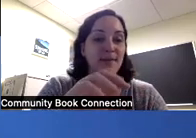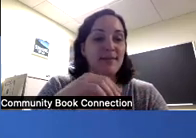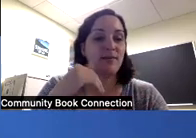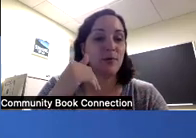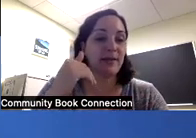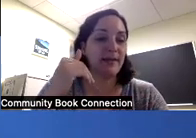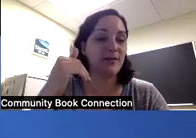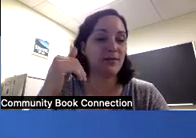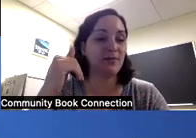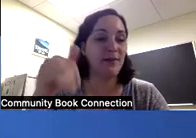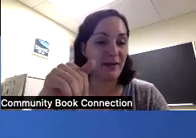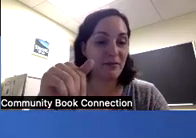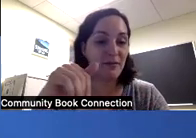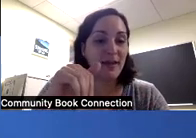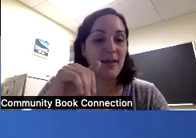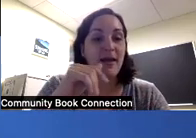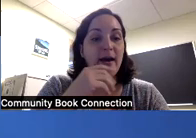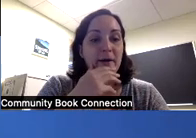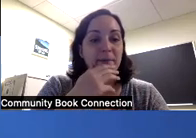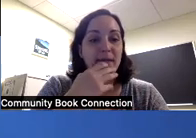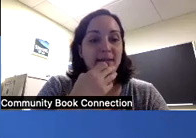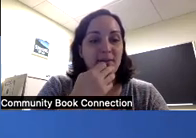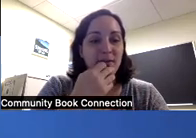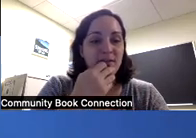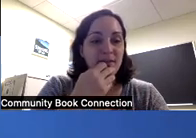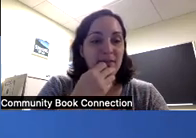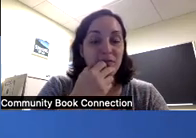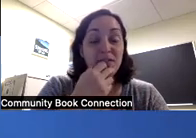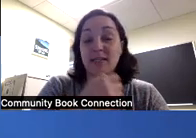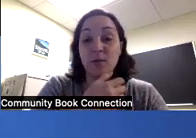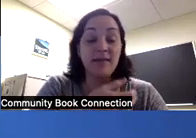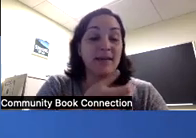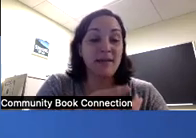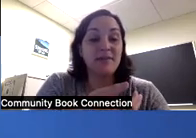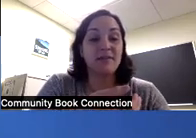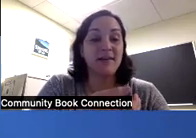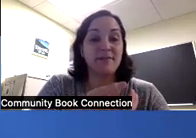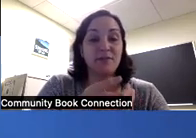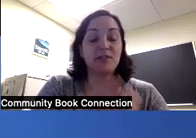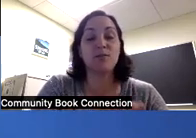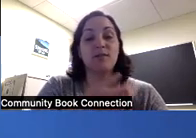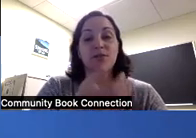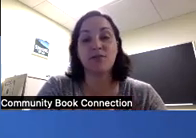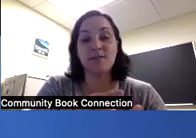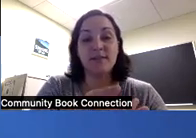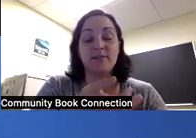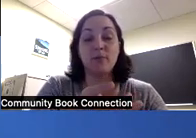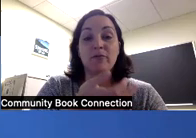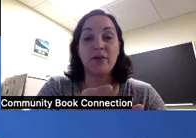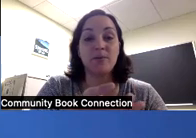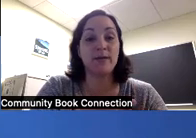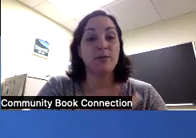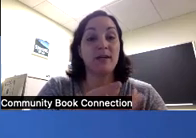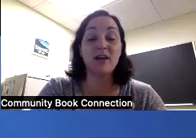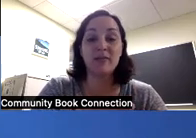pick the species that are more likely to survive. And I saw a question about evolution. In a way that it's going to cause evolution. When certain species are